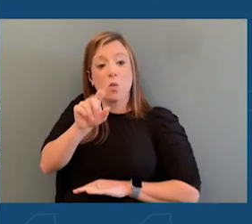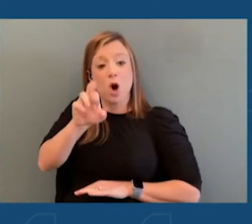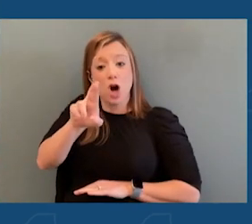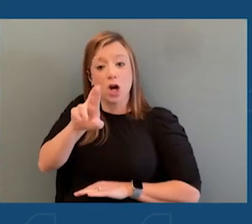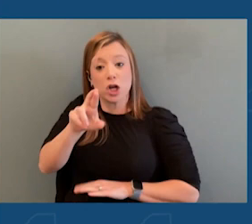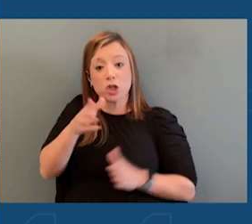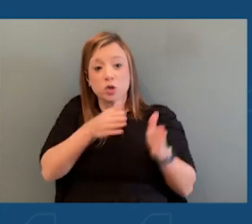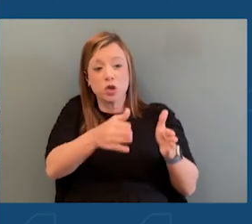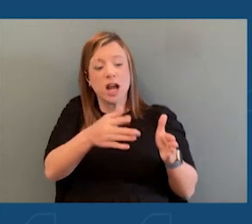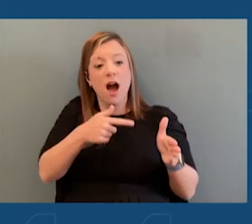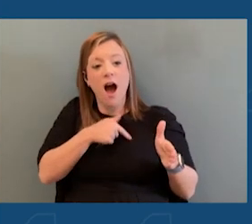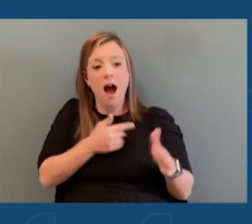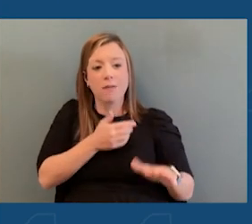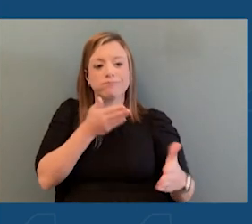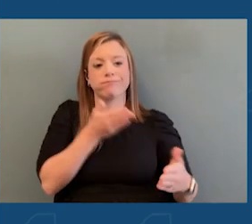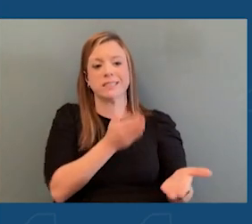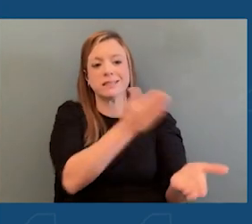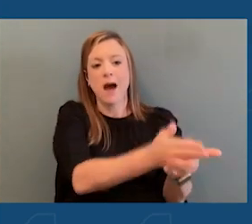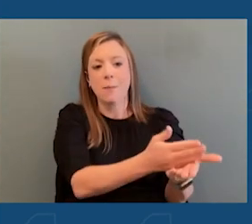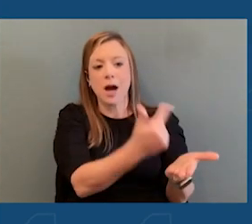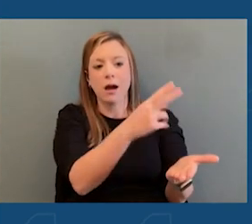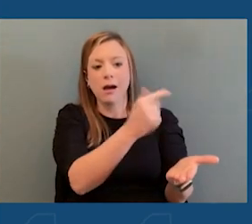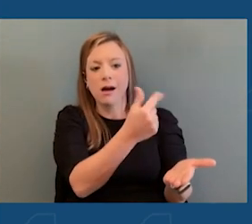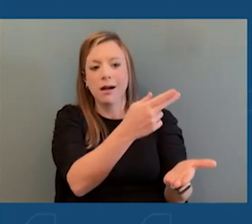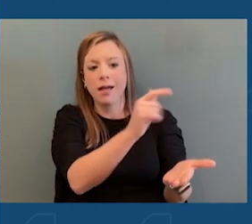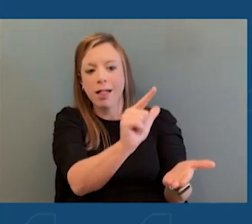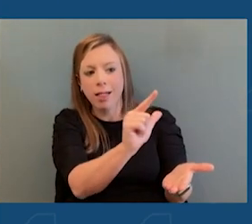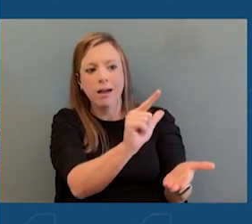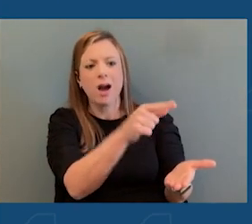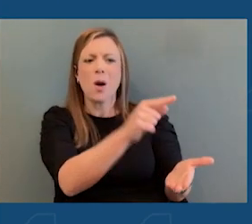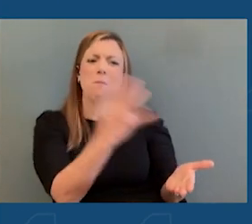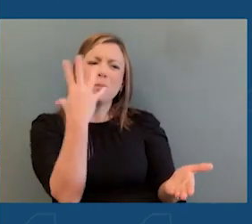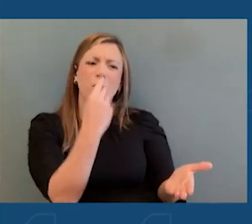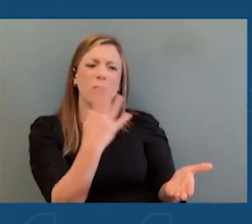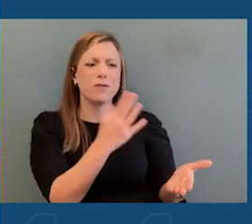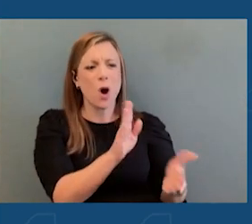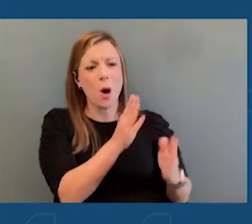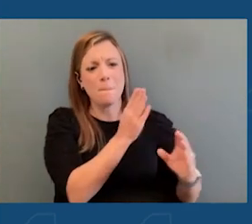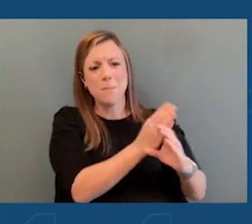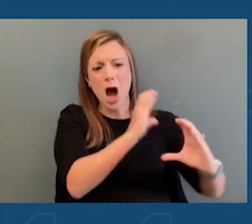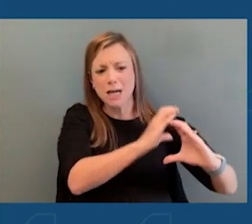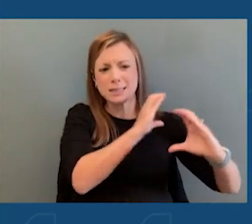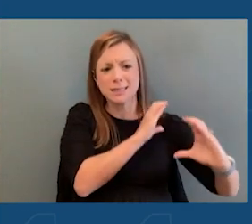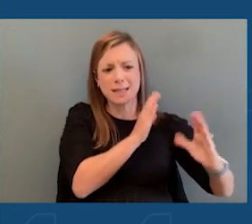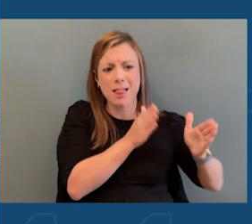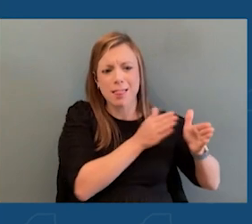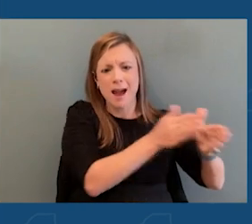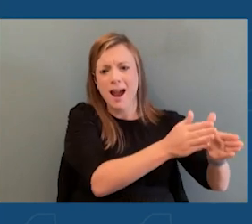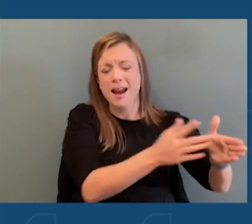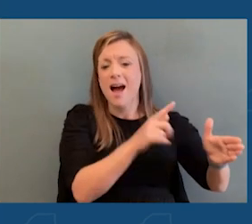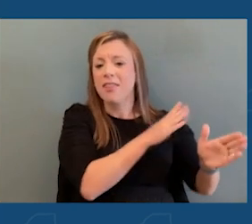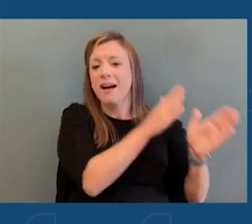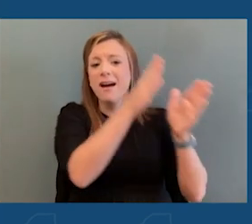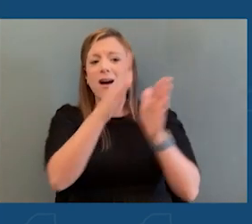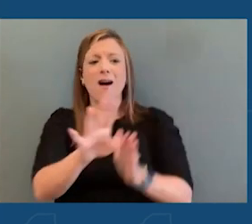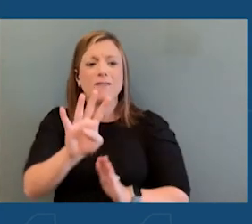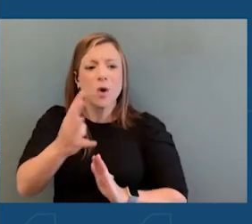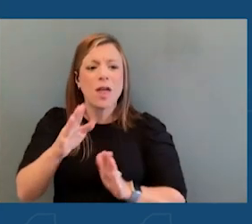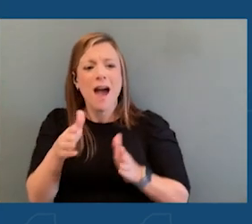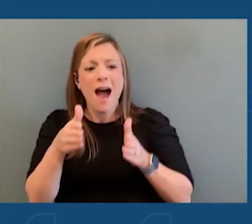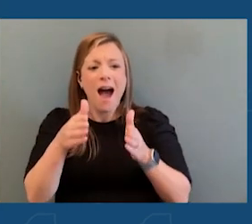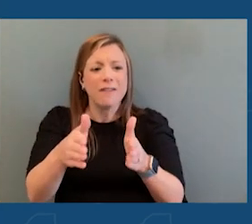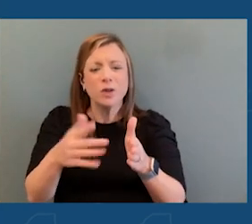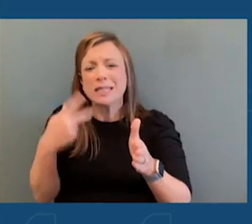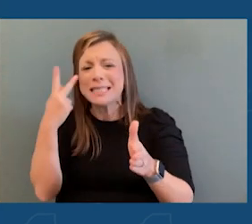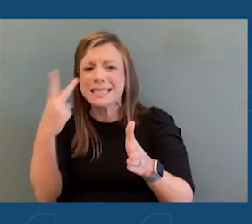Hill, looking at the beautiful bus lane that we had done in Gum Hill. First, I also stopped in Fulton Avenue, seeing how we are painting the lane